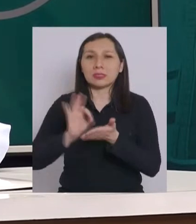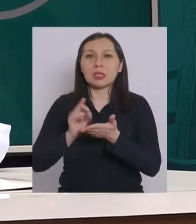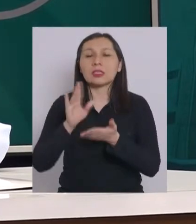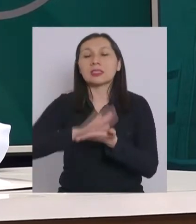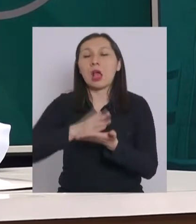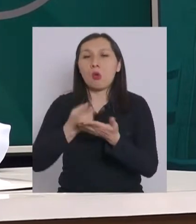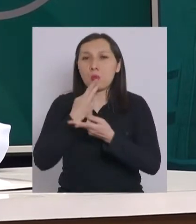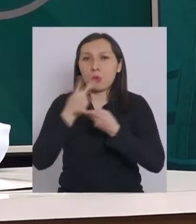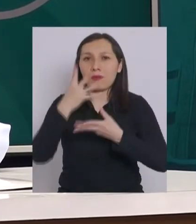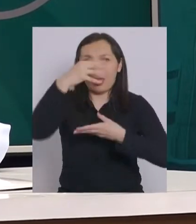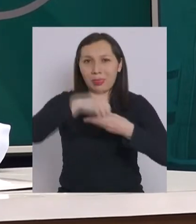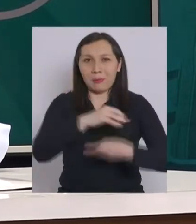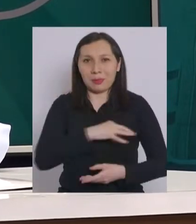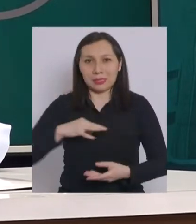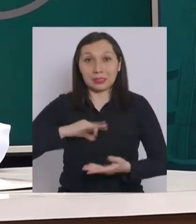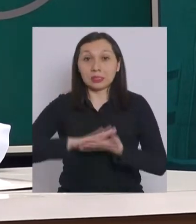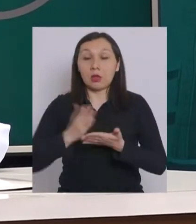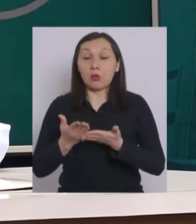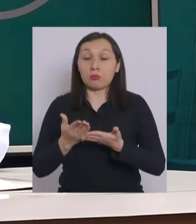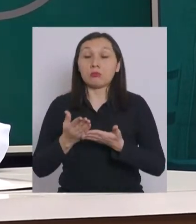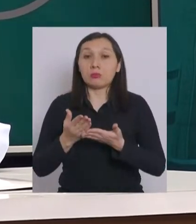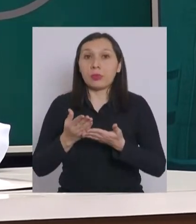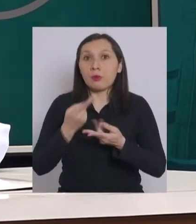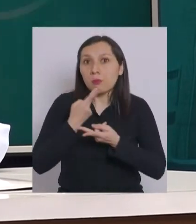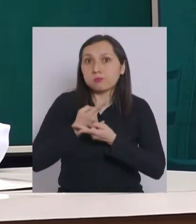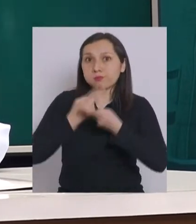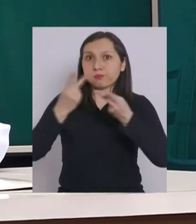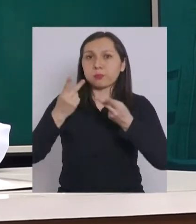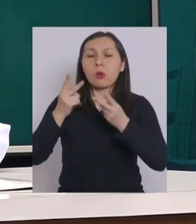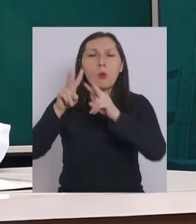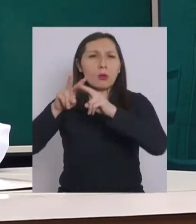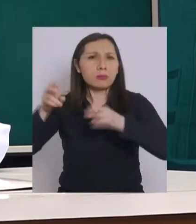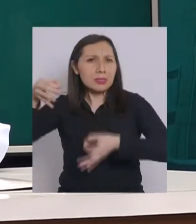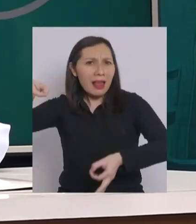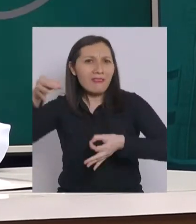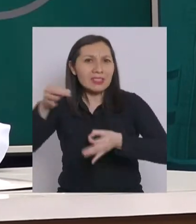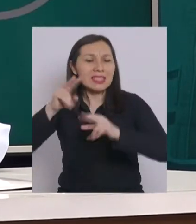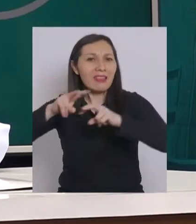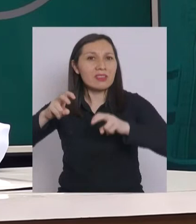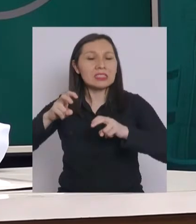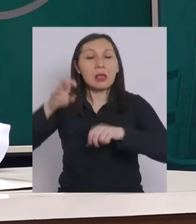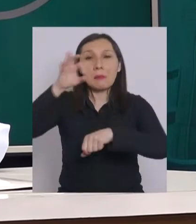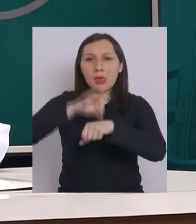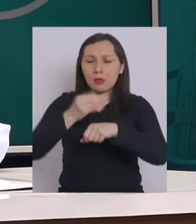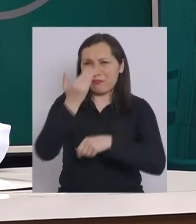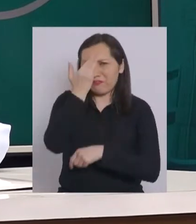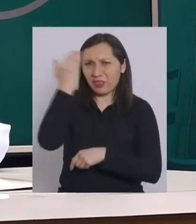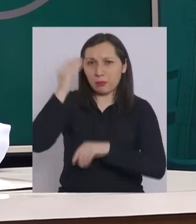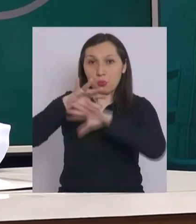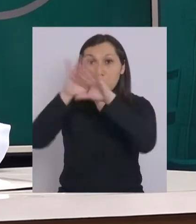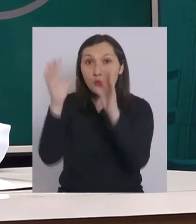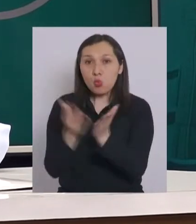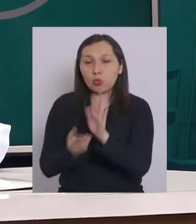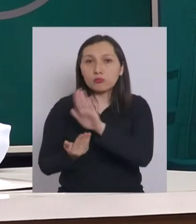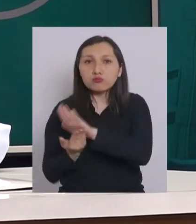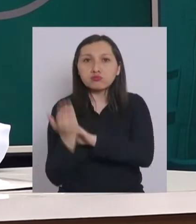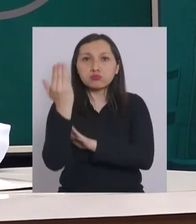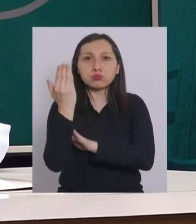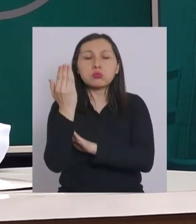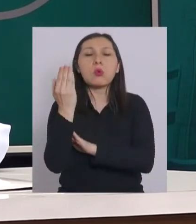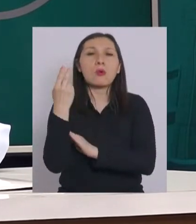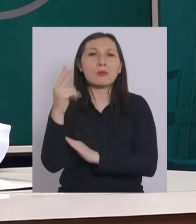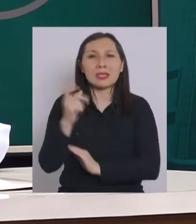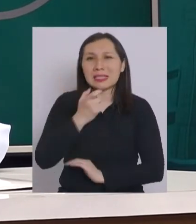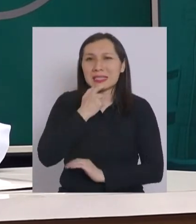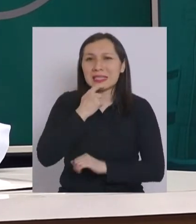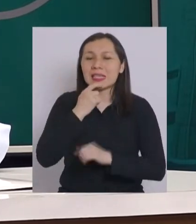COVID-19, led by Dr. Rafael Arauz. And this trial was published in one of the most important medical